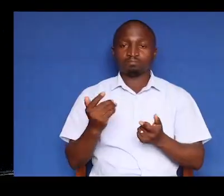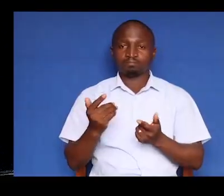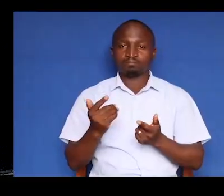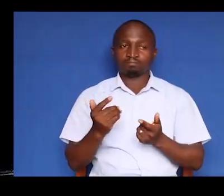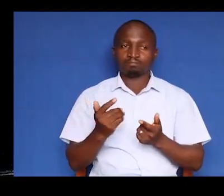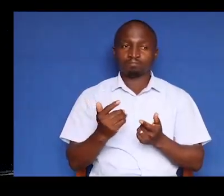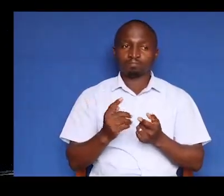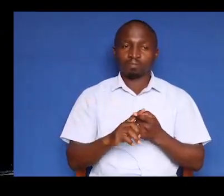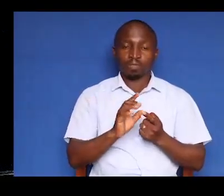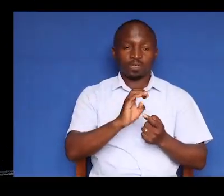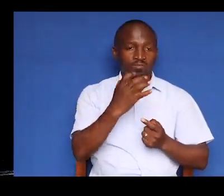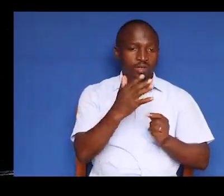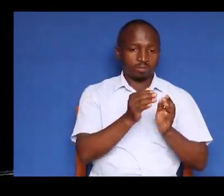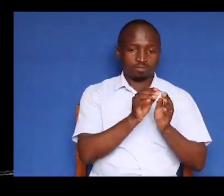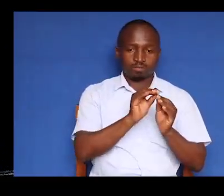5,000 minus